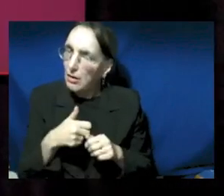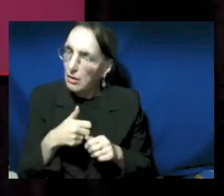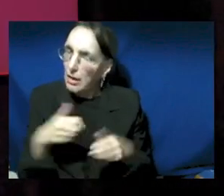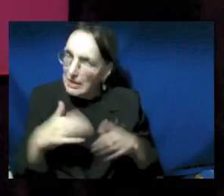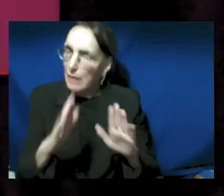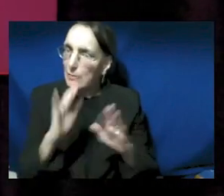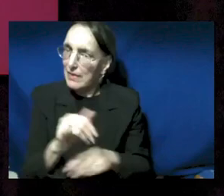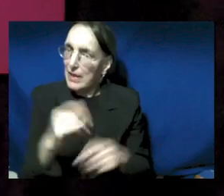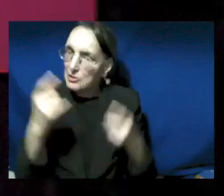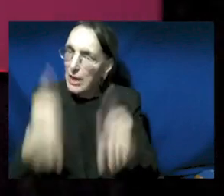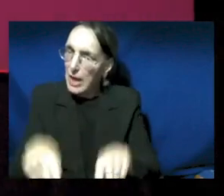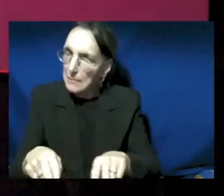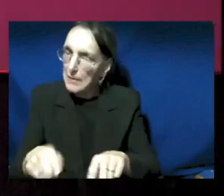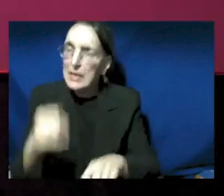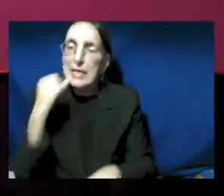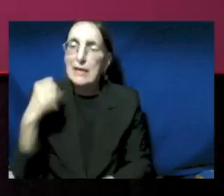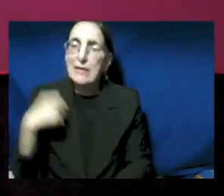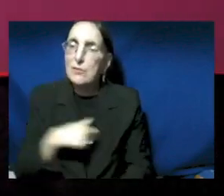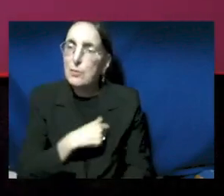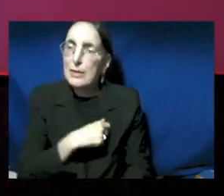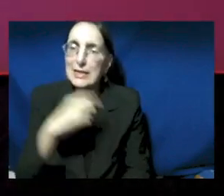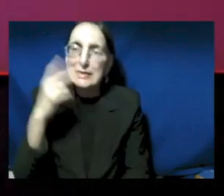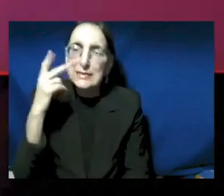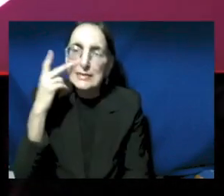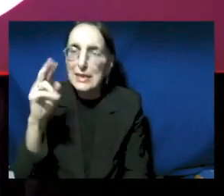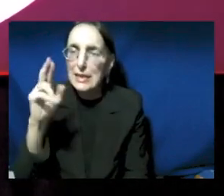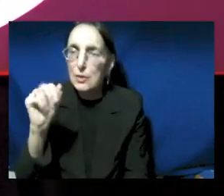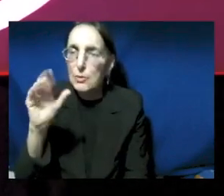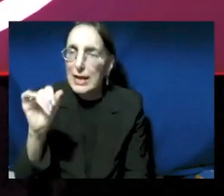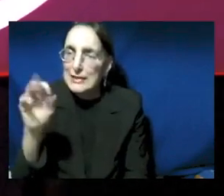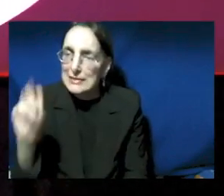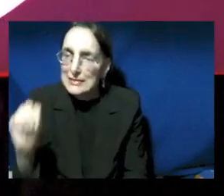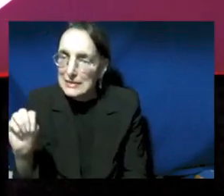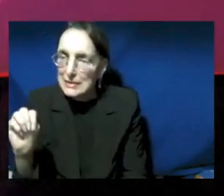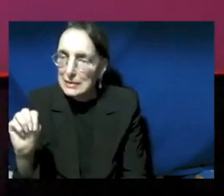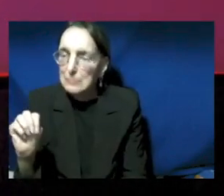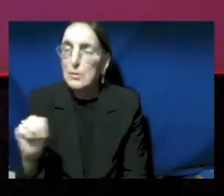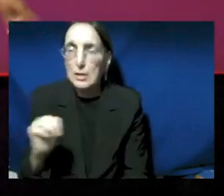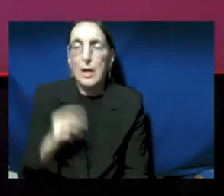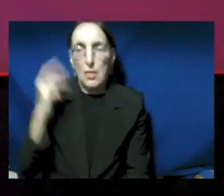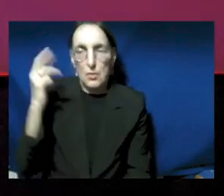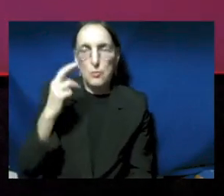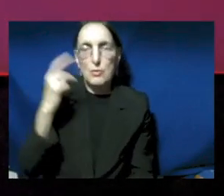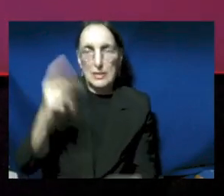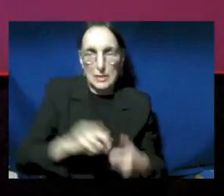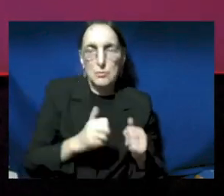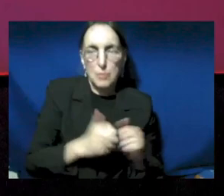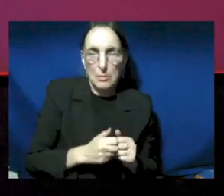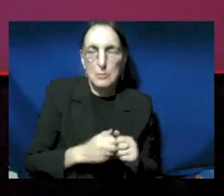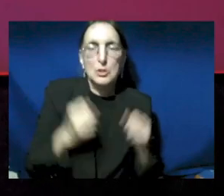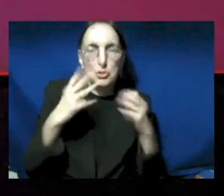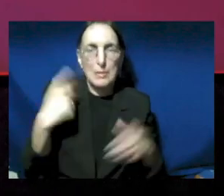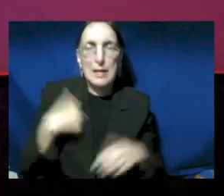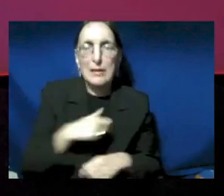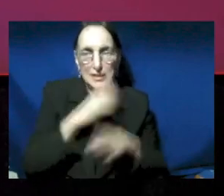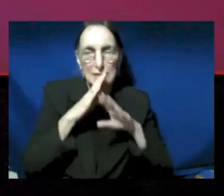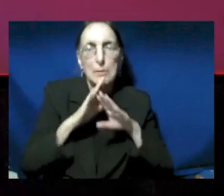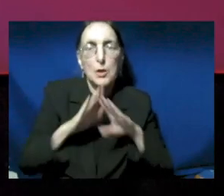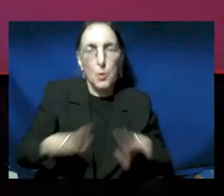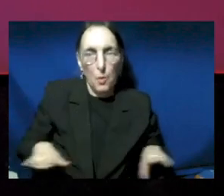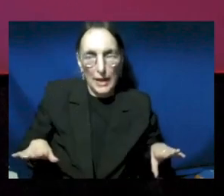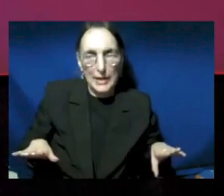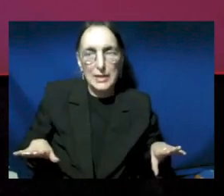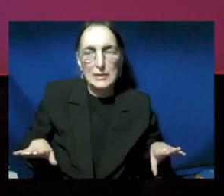racism. Part of the reason that we're in the space we're in right now is because too many of us have been quiet. And in your